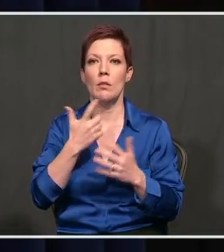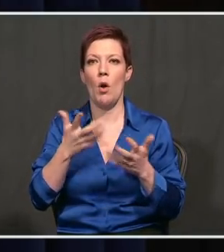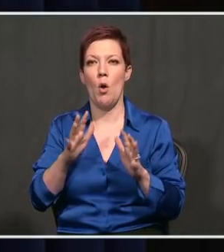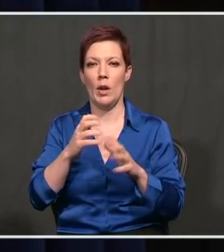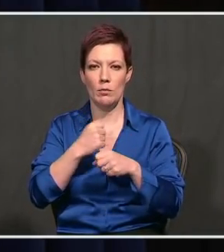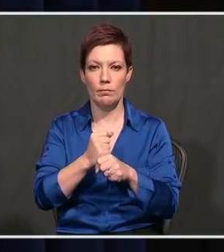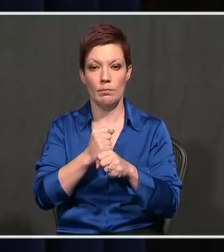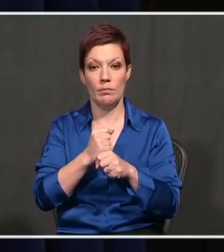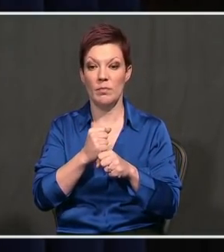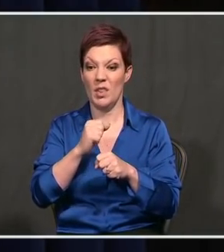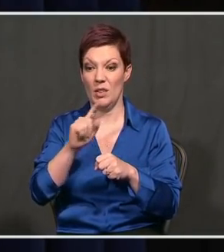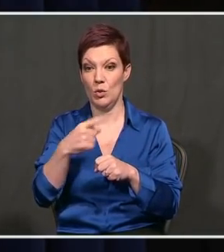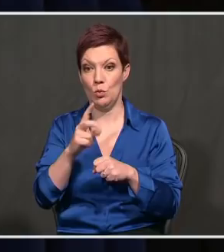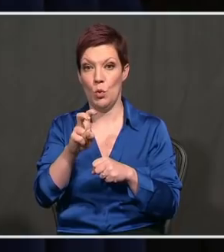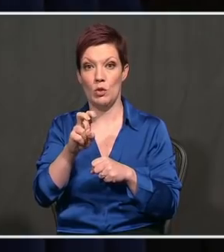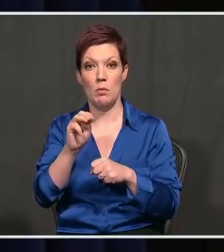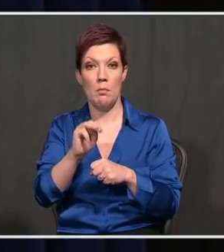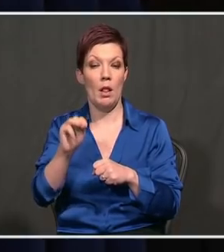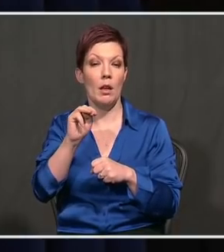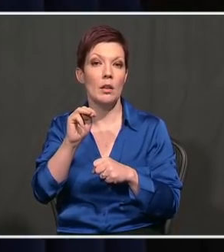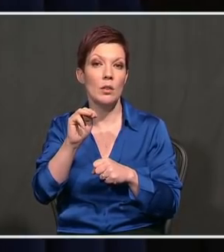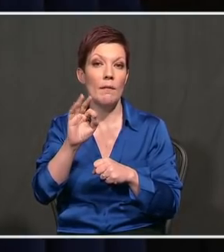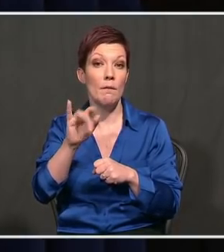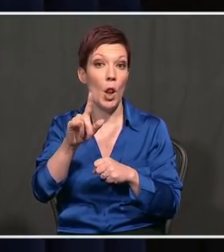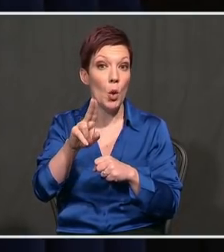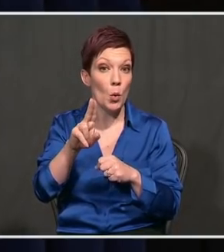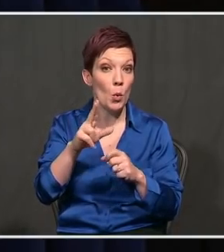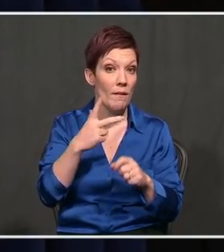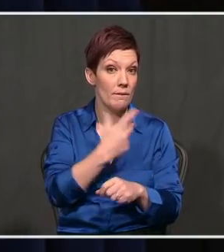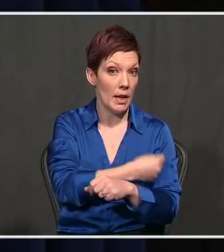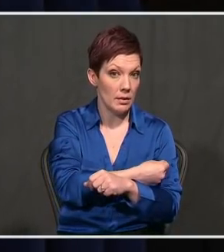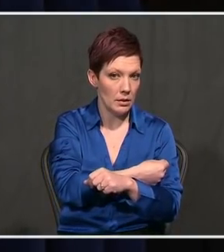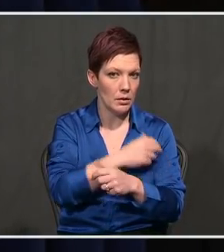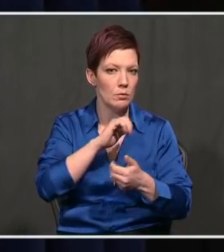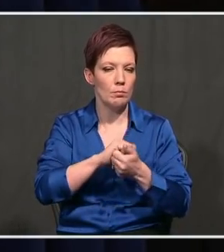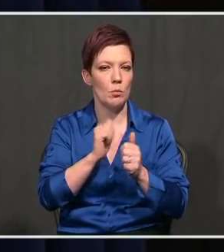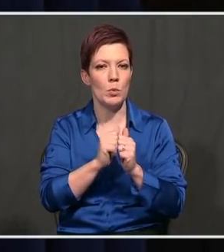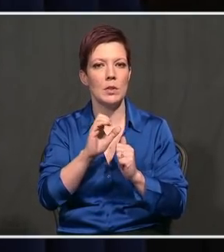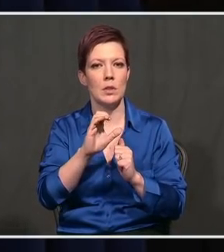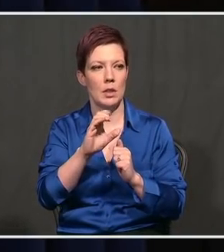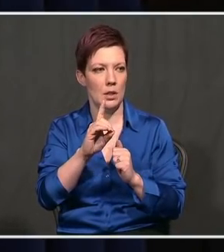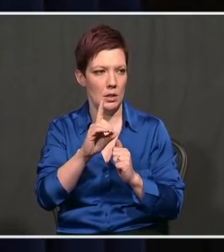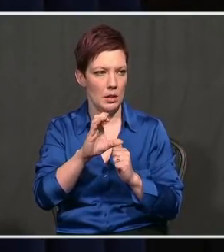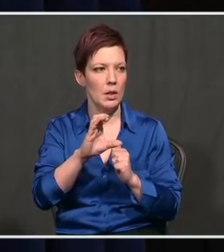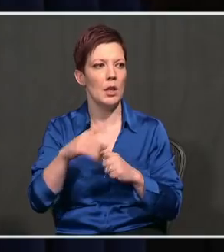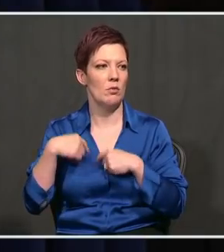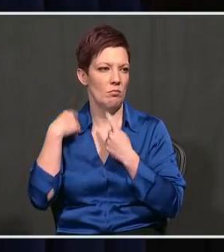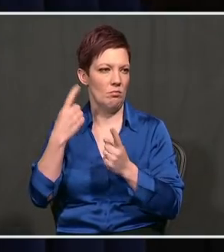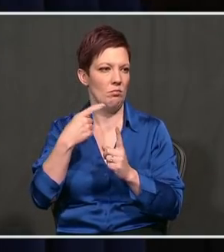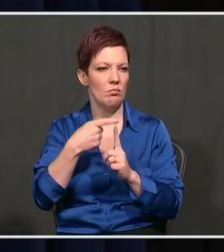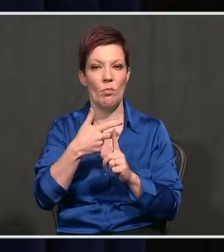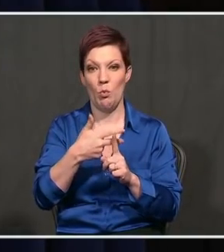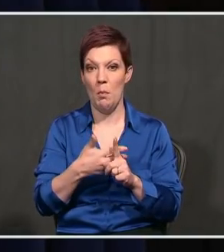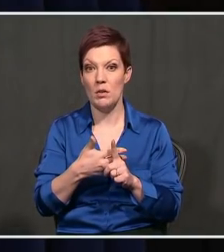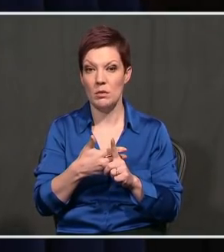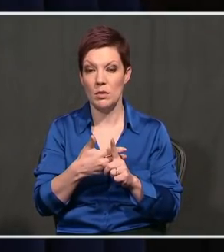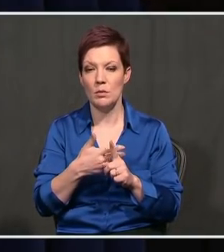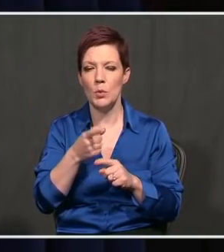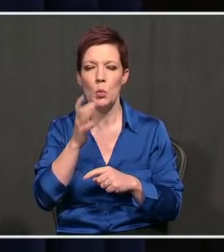vaccines just this season in the last 4 or 5 months in conjunction with the CDC and companies like those you'll hear from